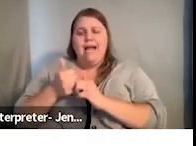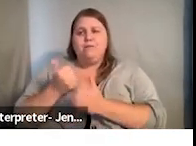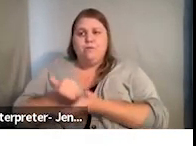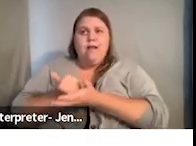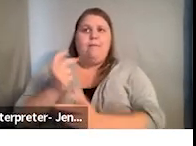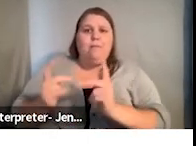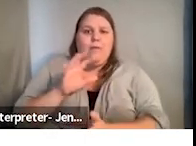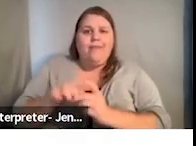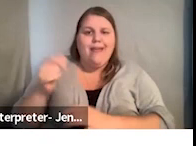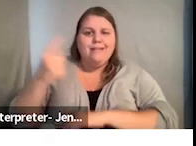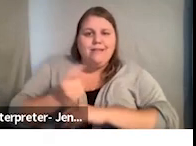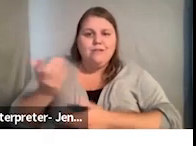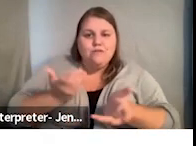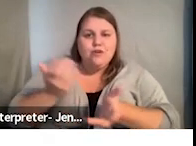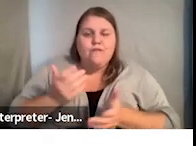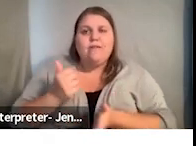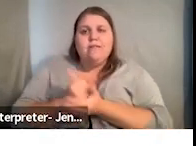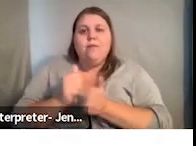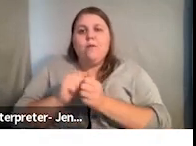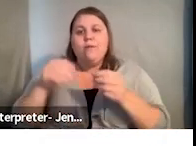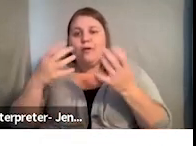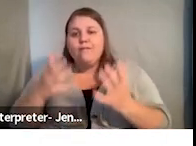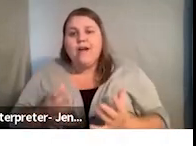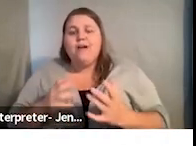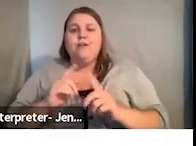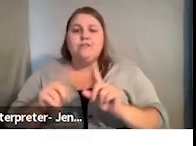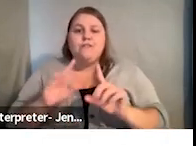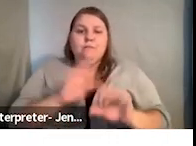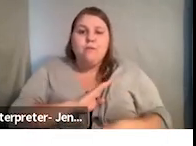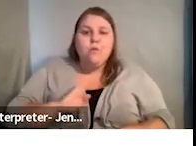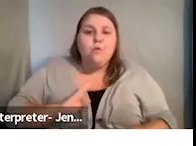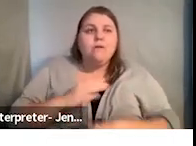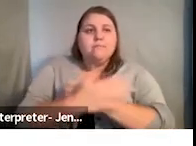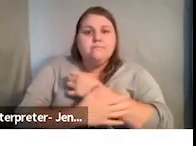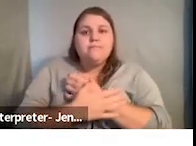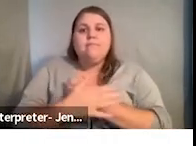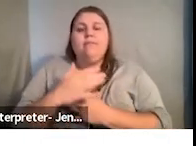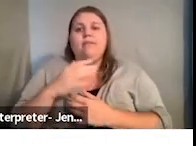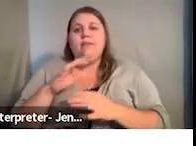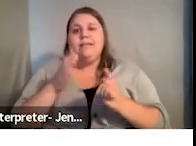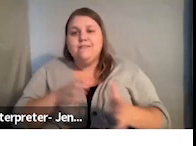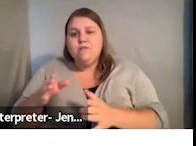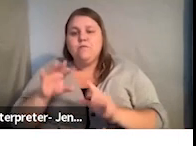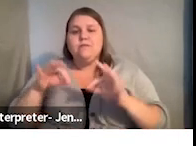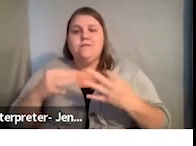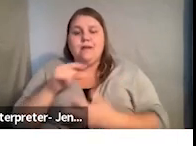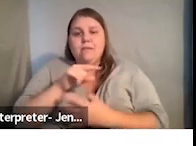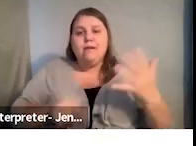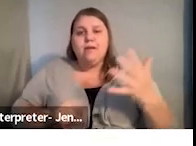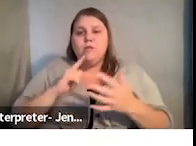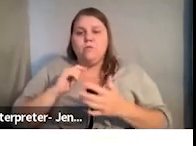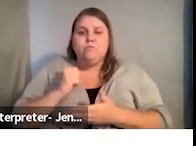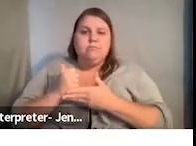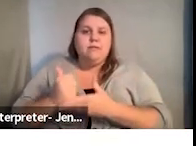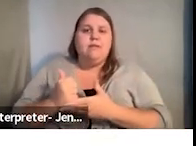service, and working with providers and county boards, families, and individuals to develop like I said, a quality measure